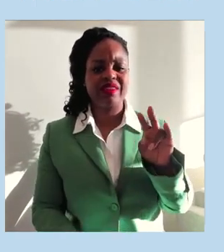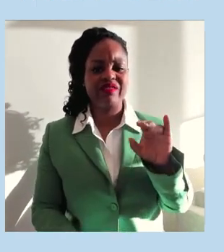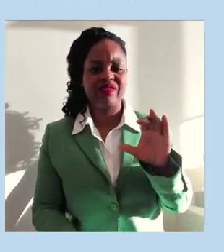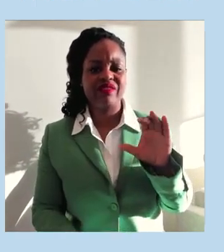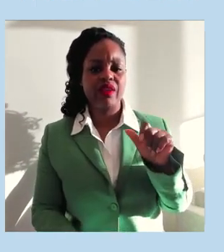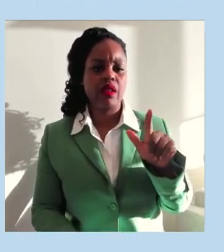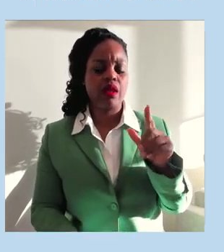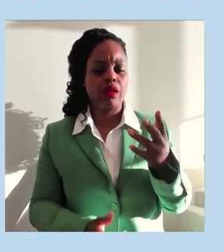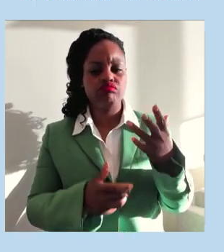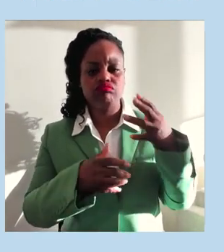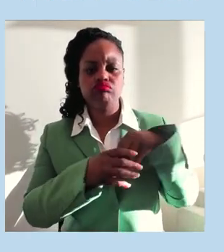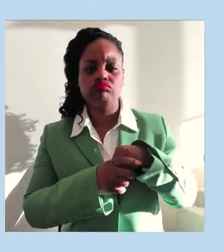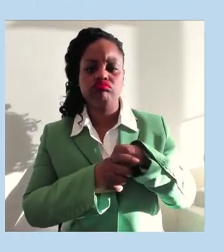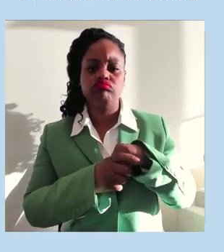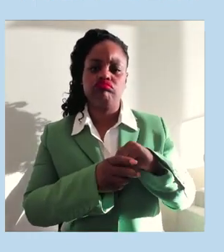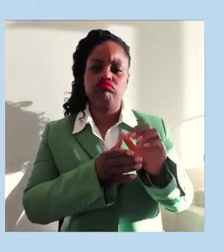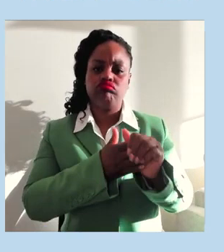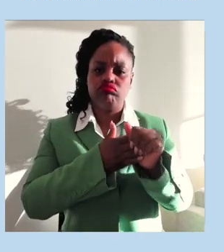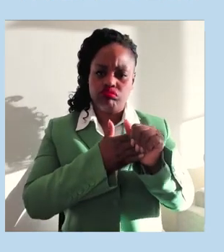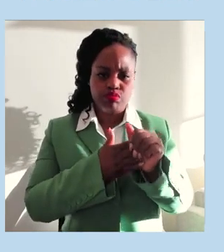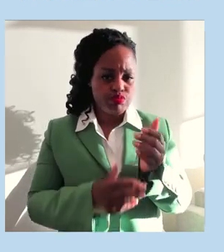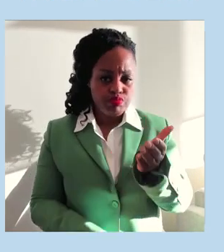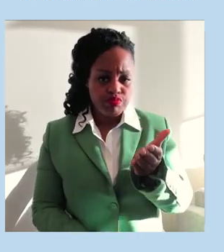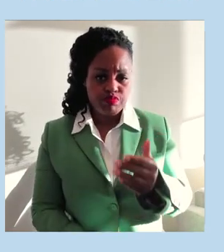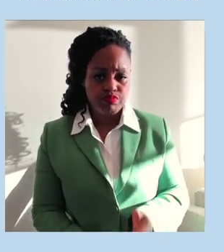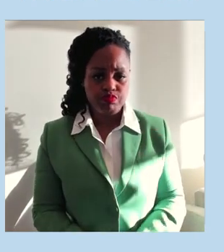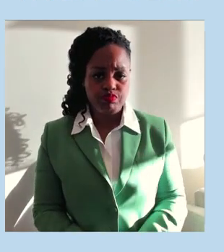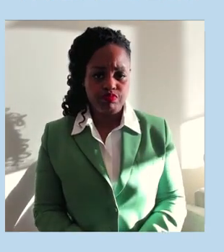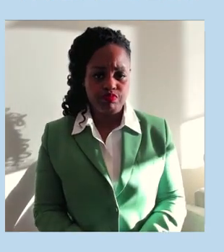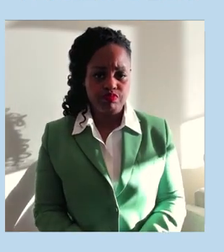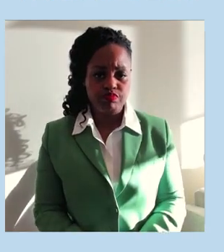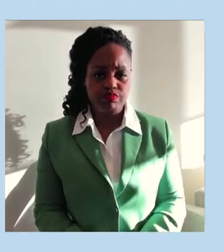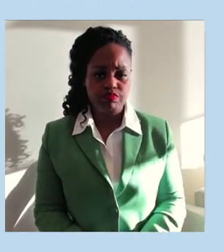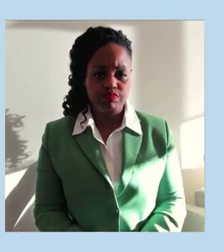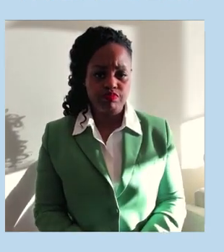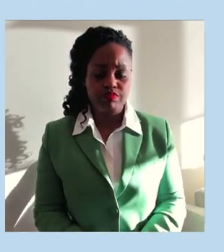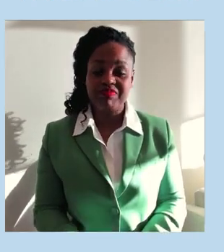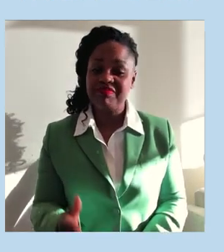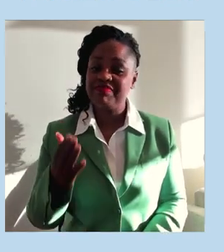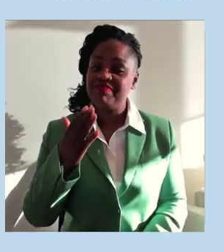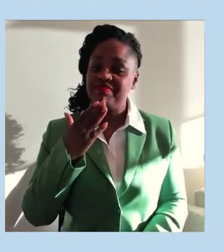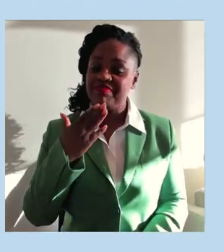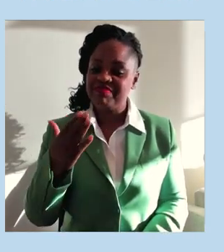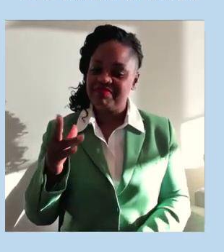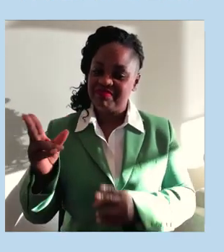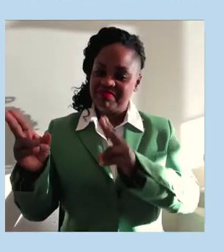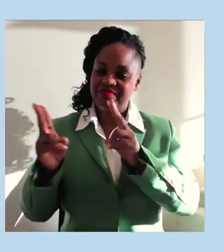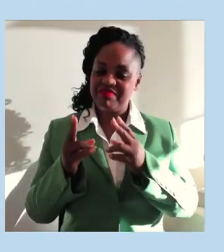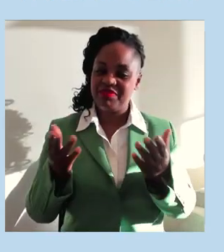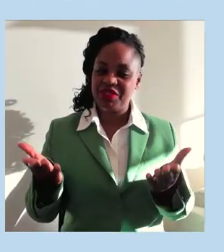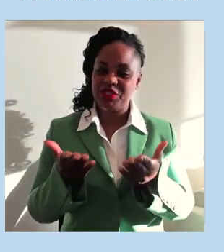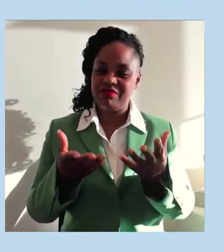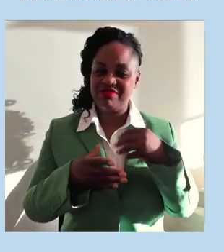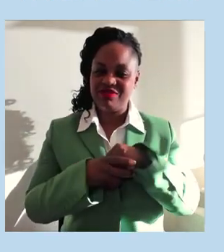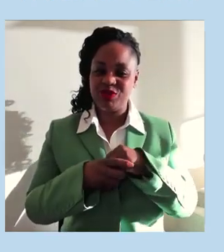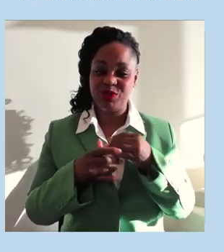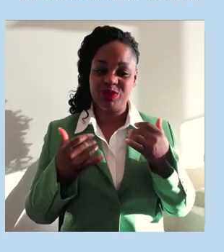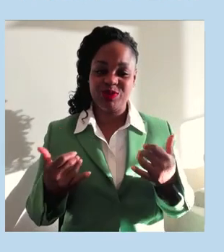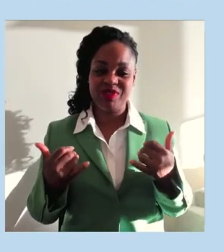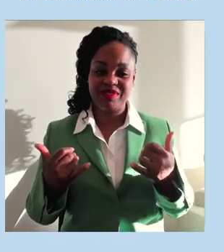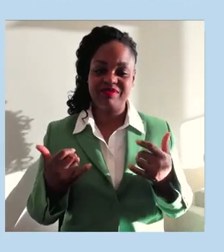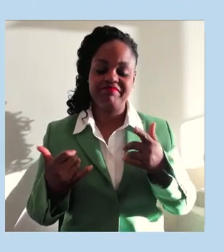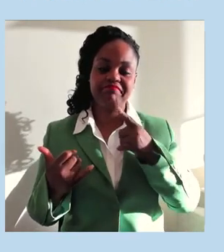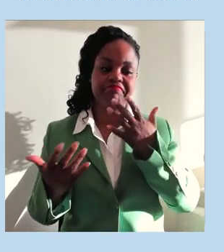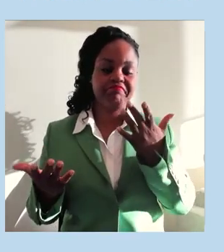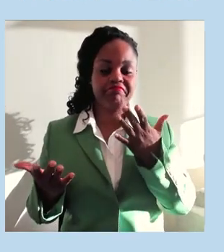Thank you. It is an honor for me to be joining this event today. Unfortunately, this International Women's Day comes at a time